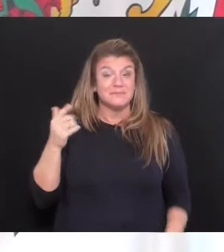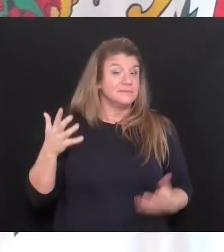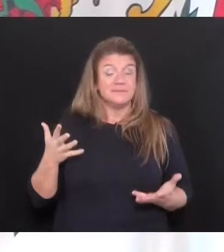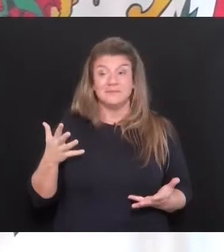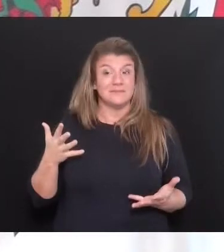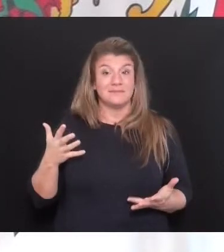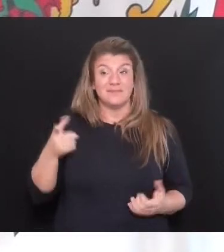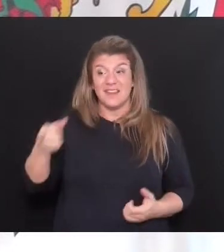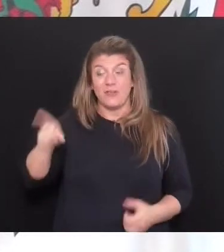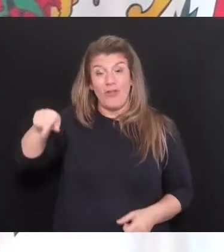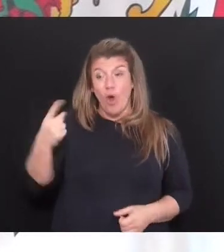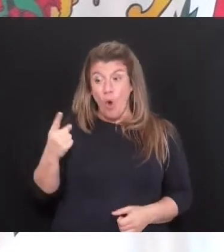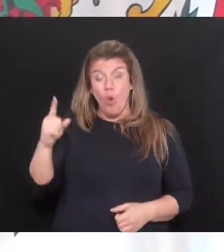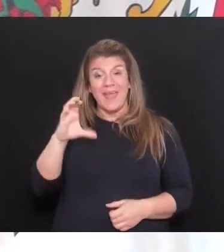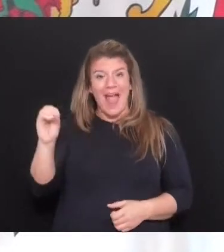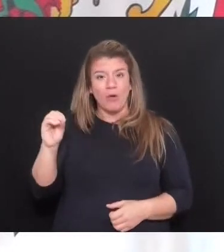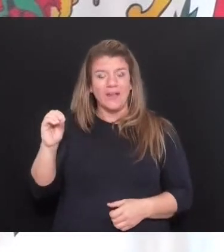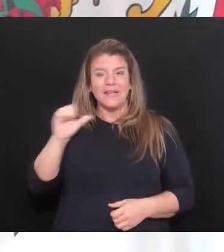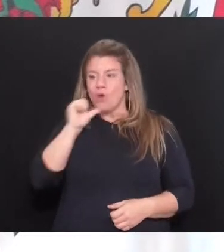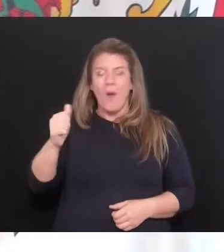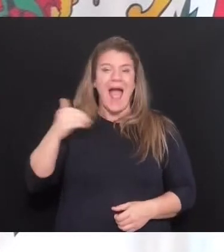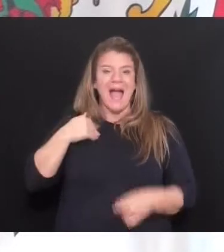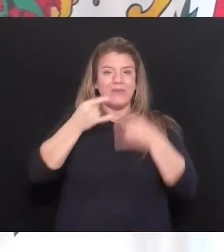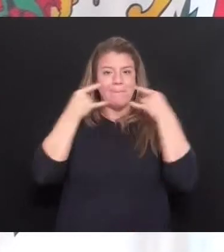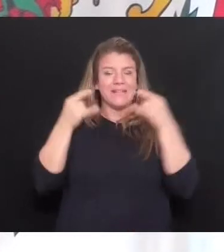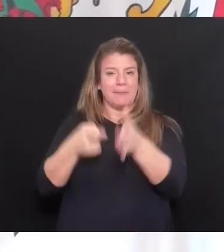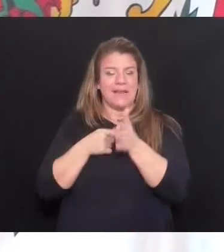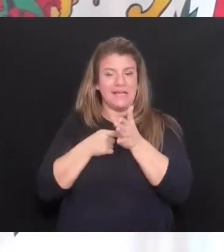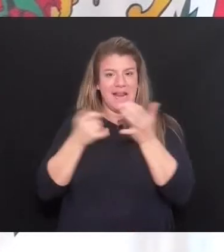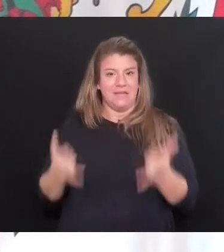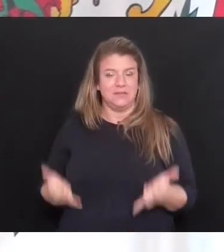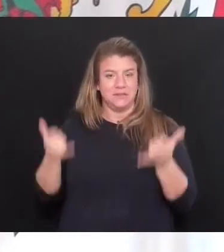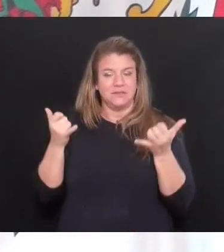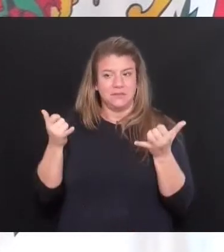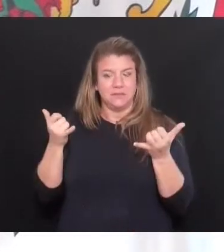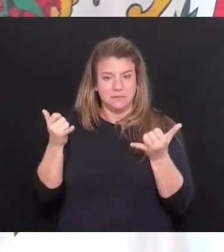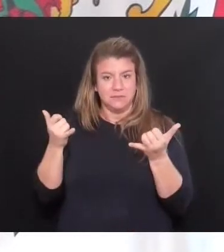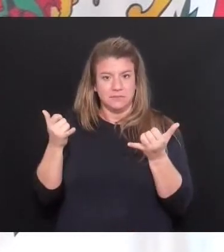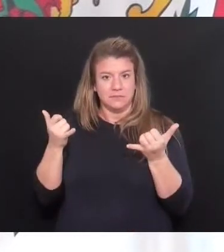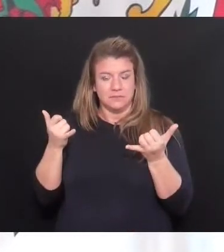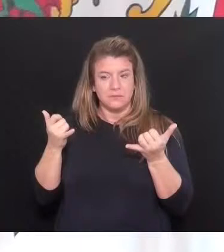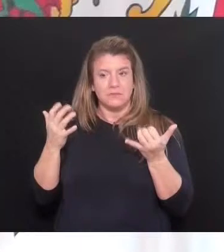Pocahontas County is the only county in the state that doesn't have a mask mandate today.